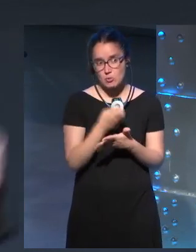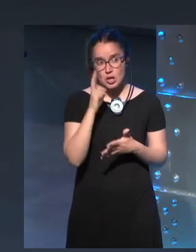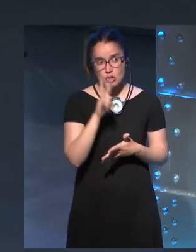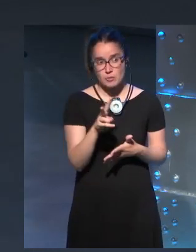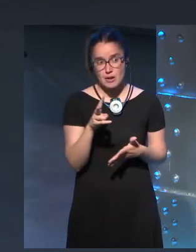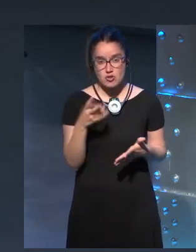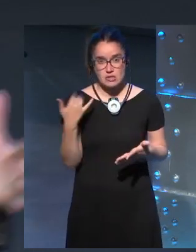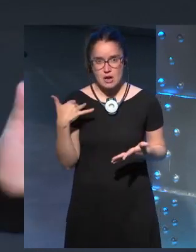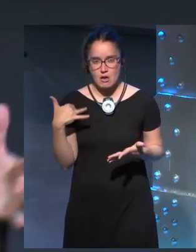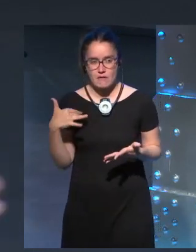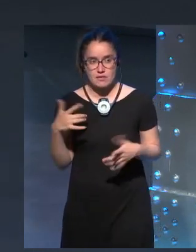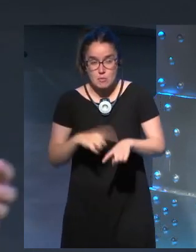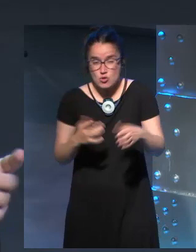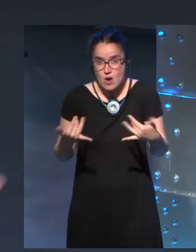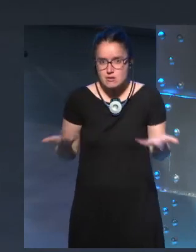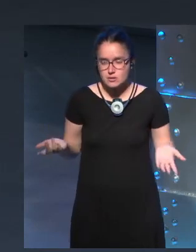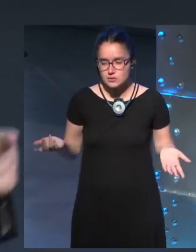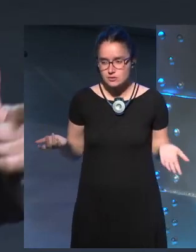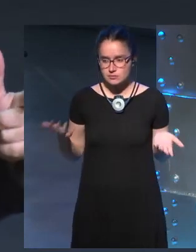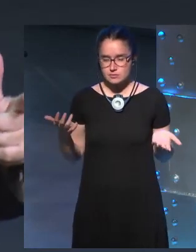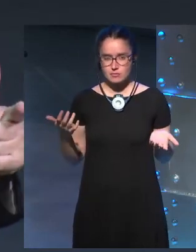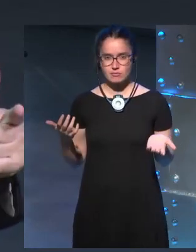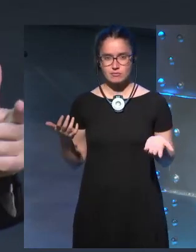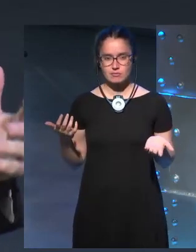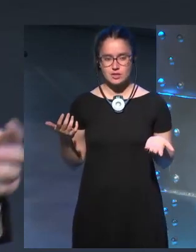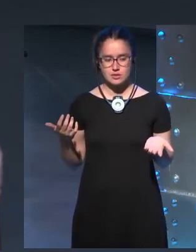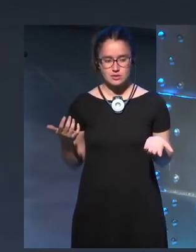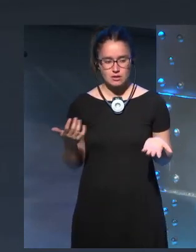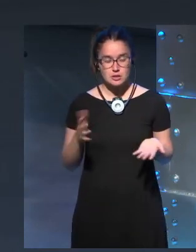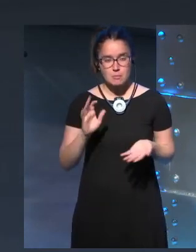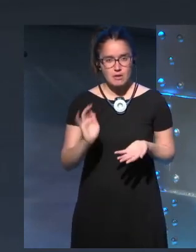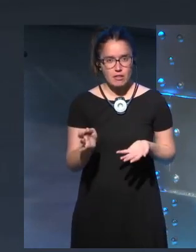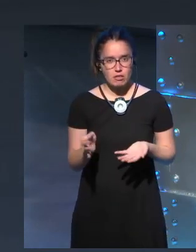to watch them every single day. So